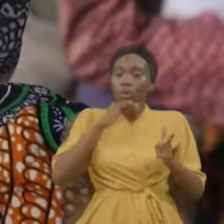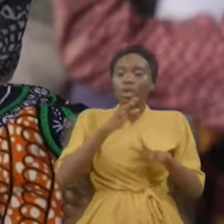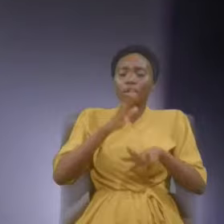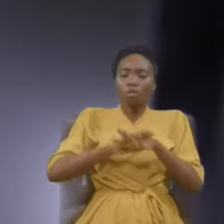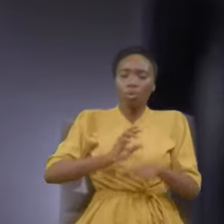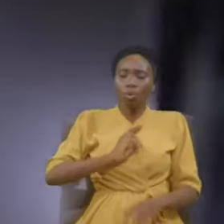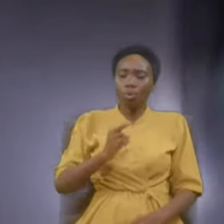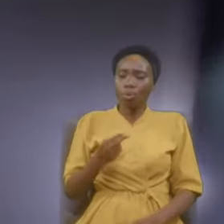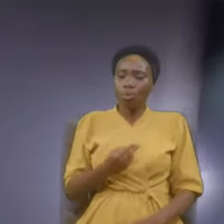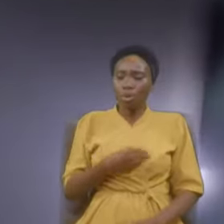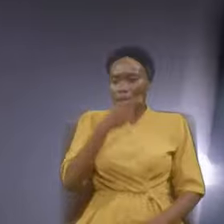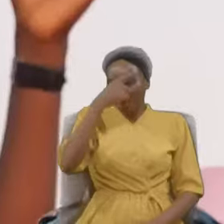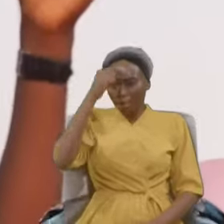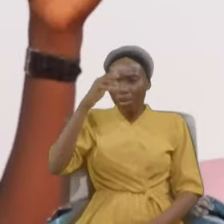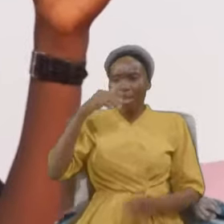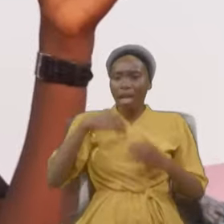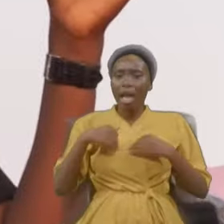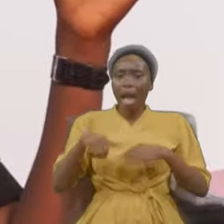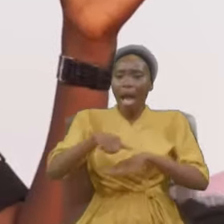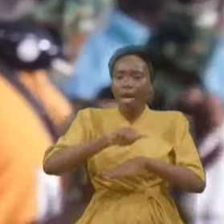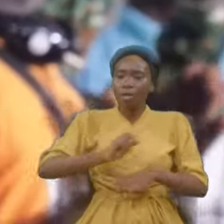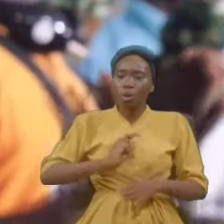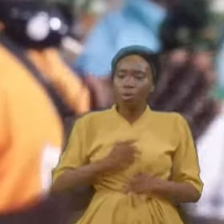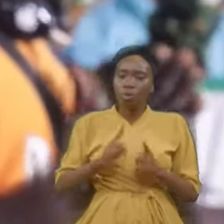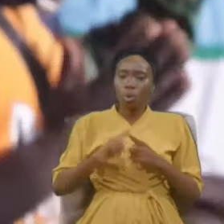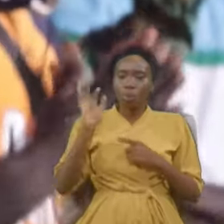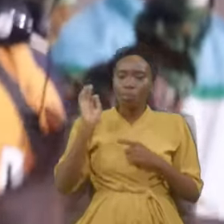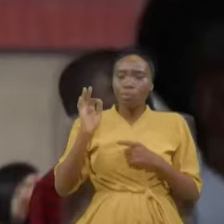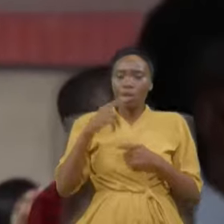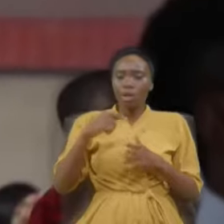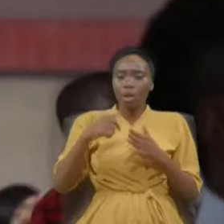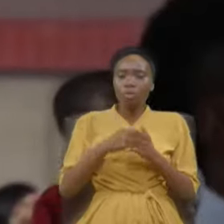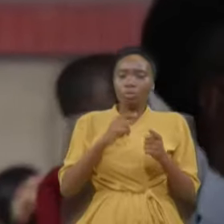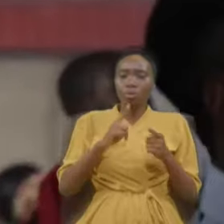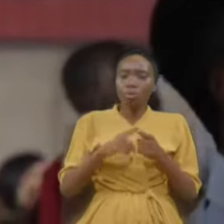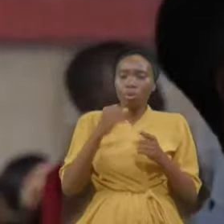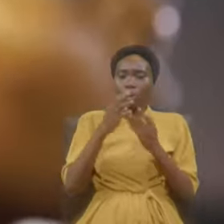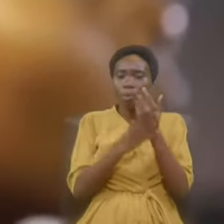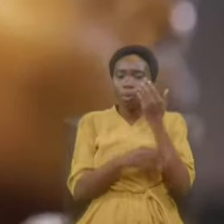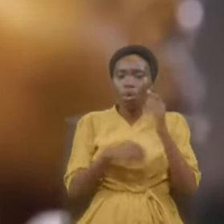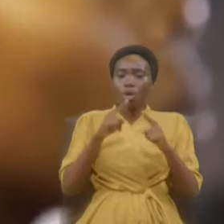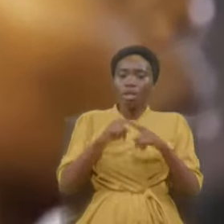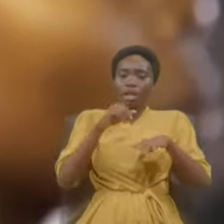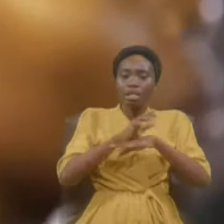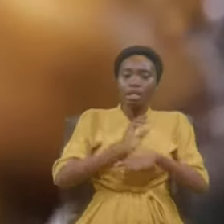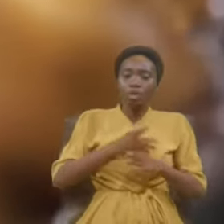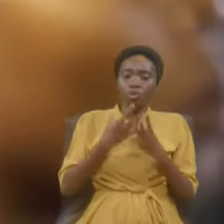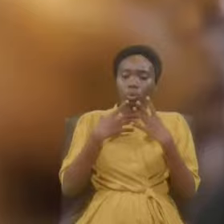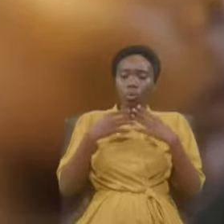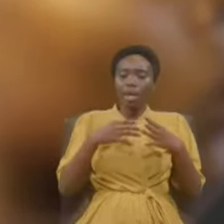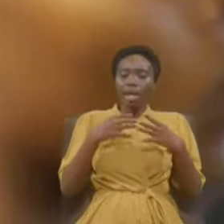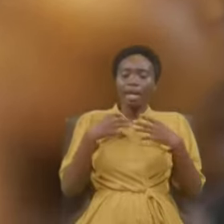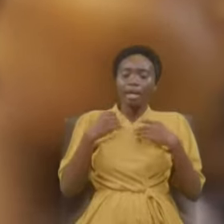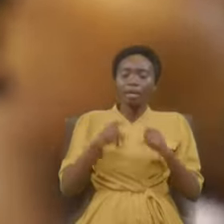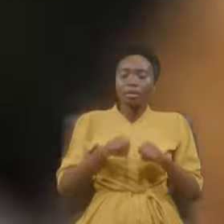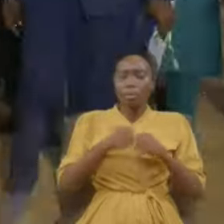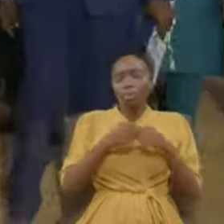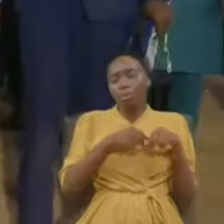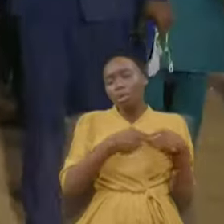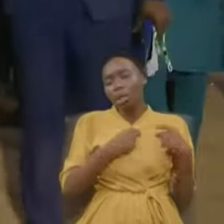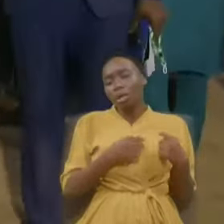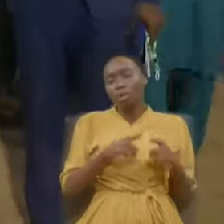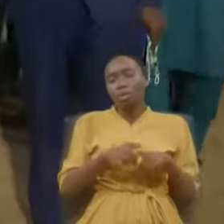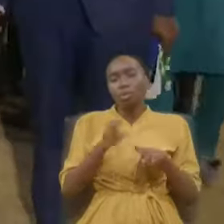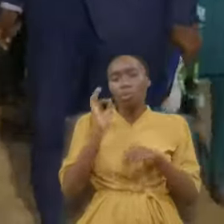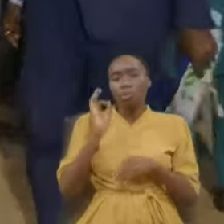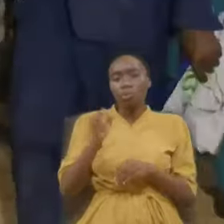upon us, because He has anointed us to preach the gospel to the poor. He has sent us to heal the brokenhearted, to